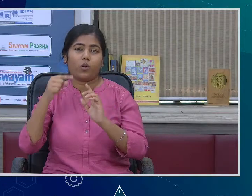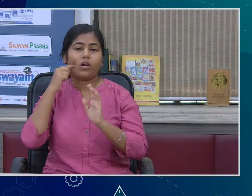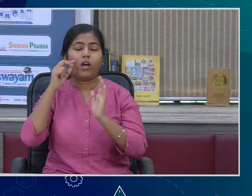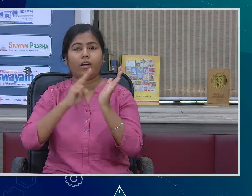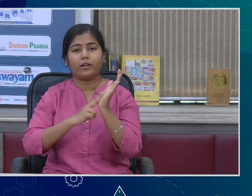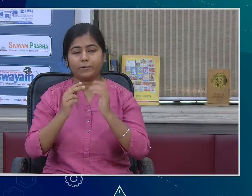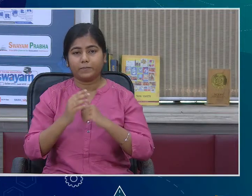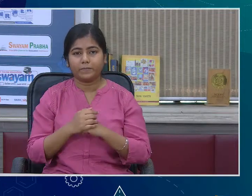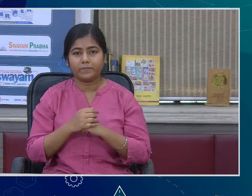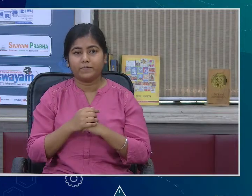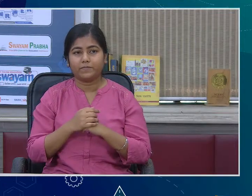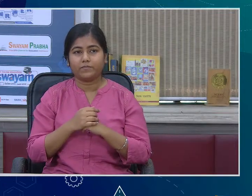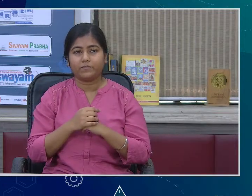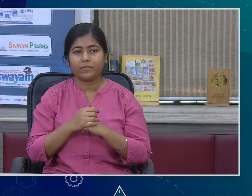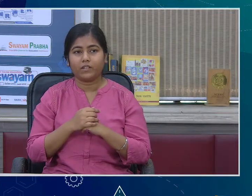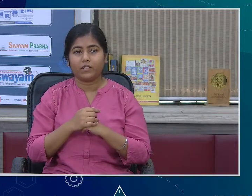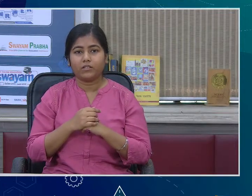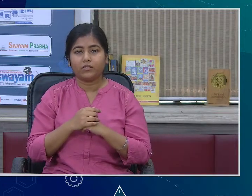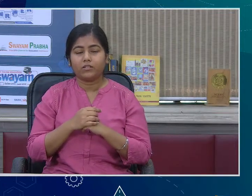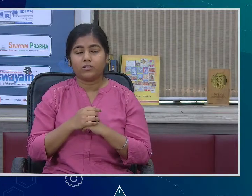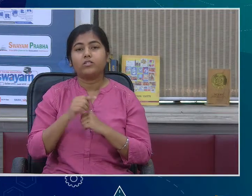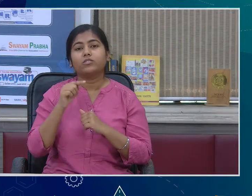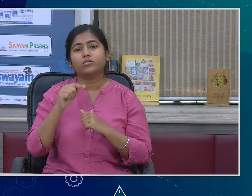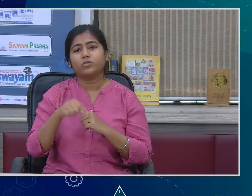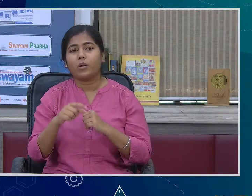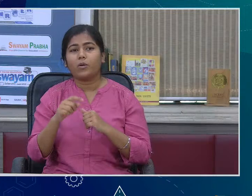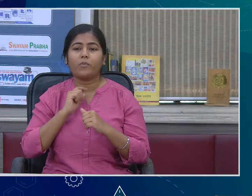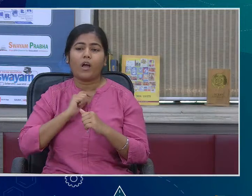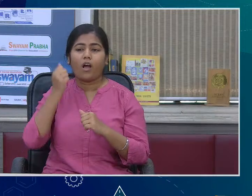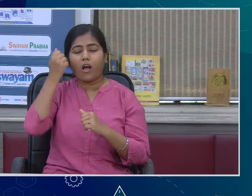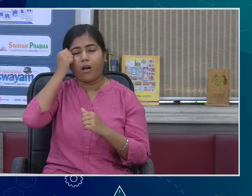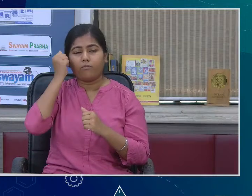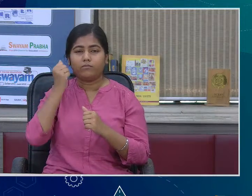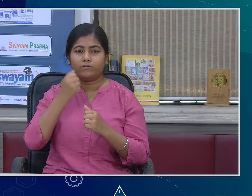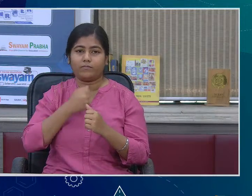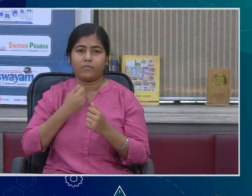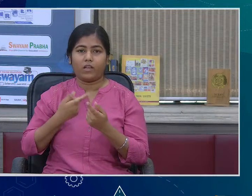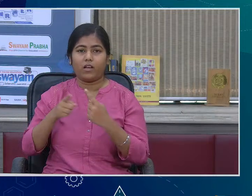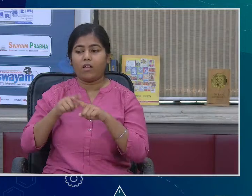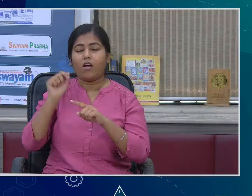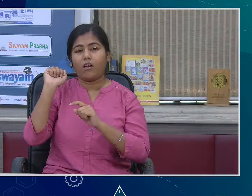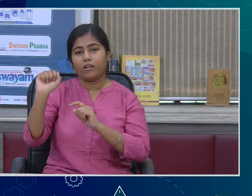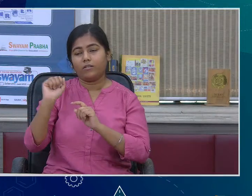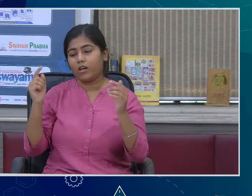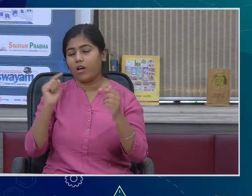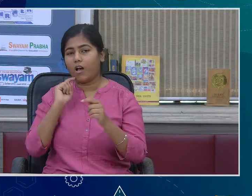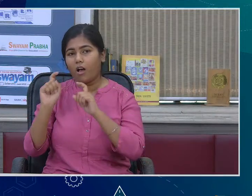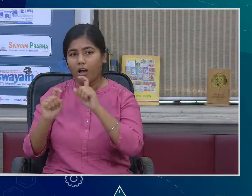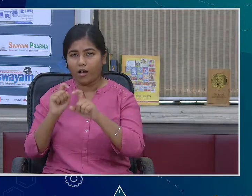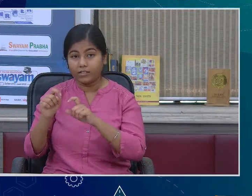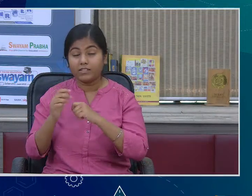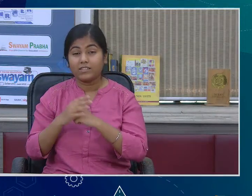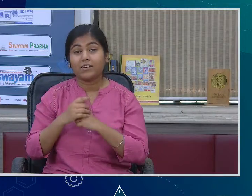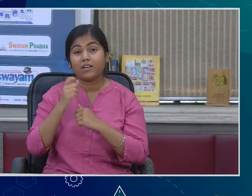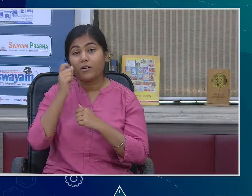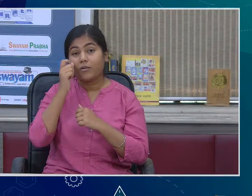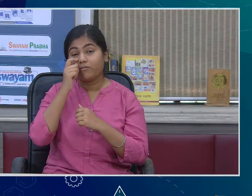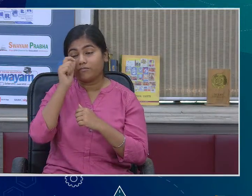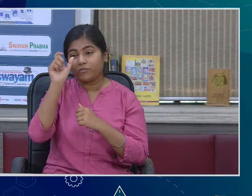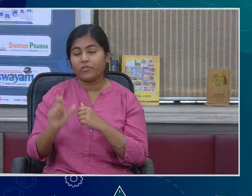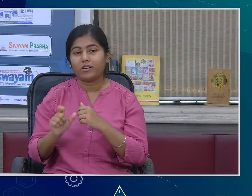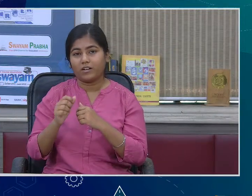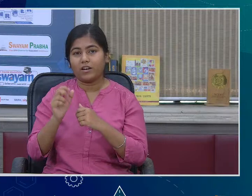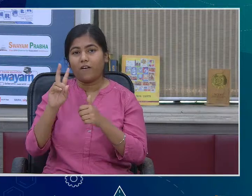dth.class8@ciet.nic.in. So let me ask our expert for this session, which is Dr. Varuna Tehelan. Ma'am,